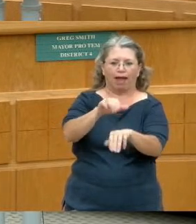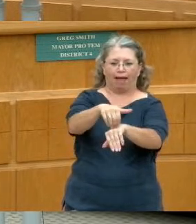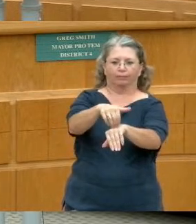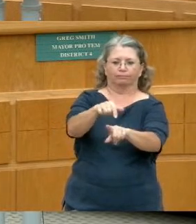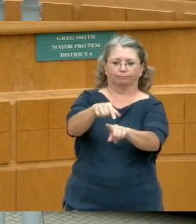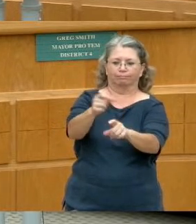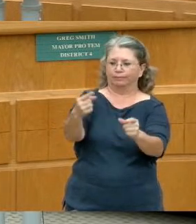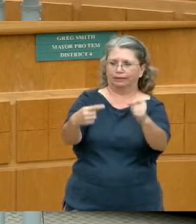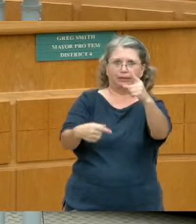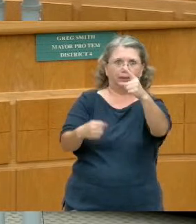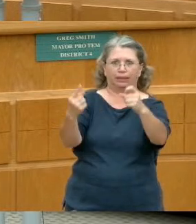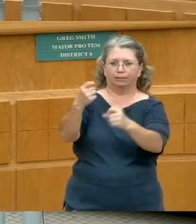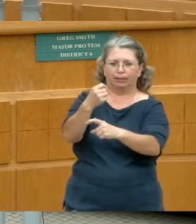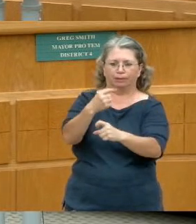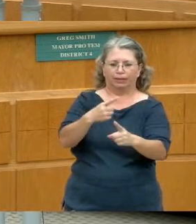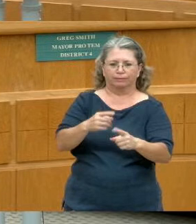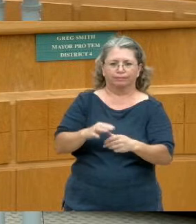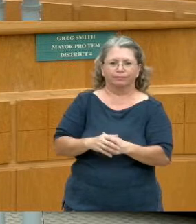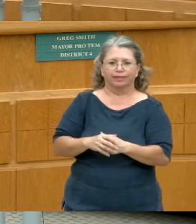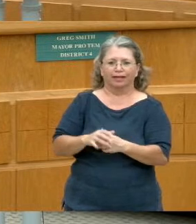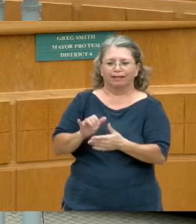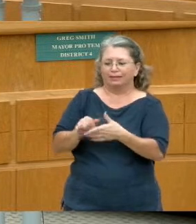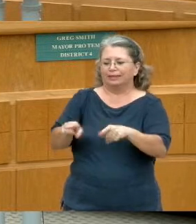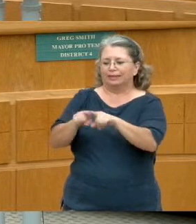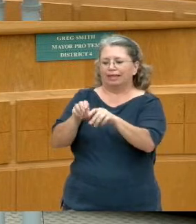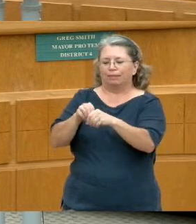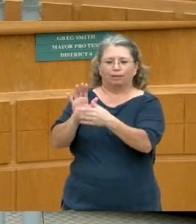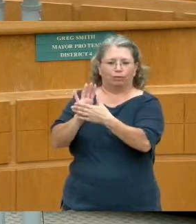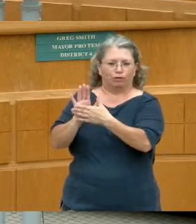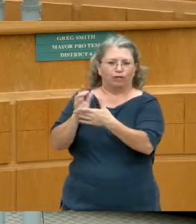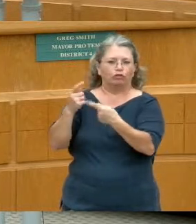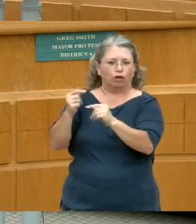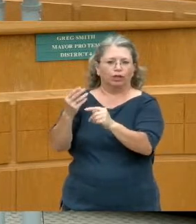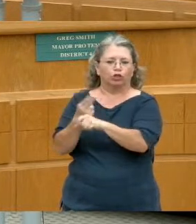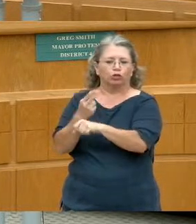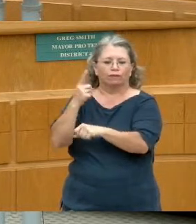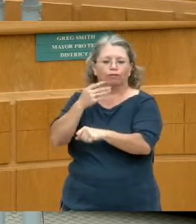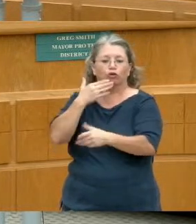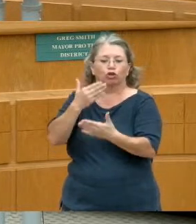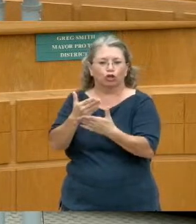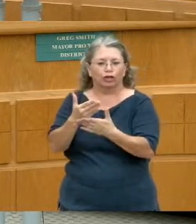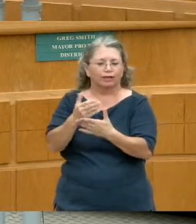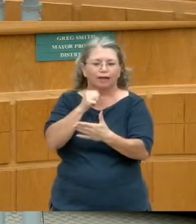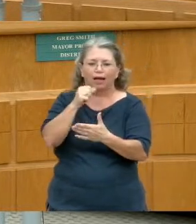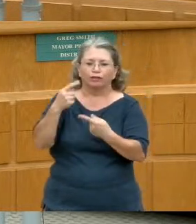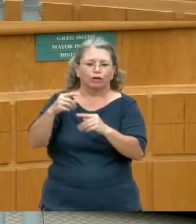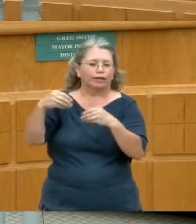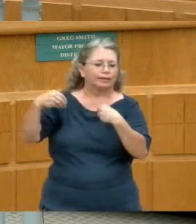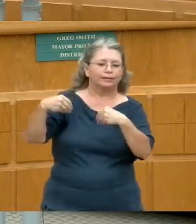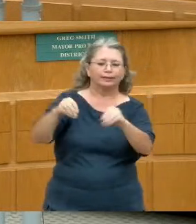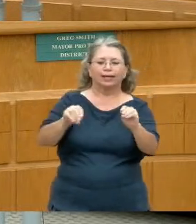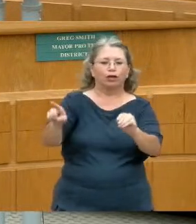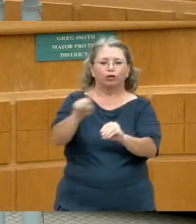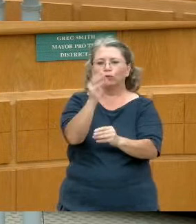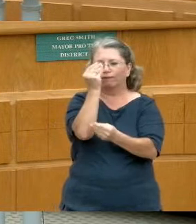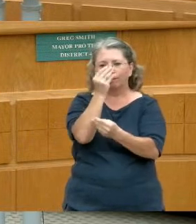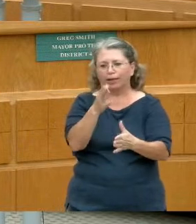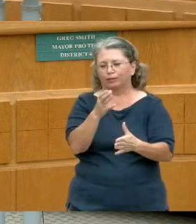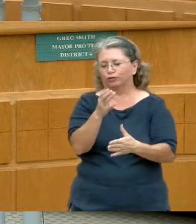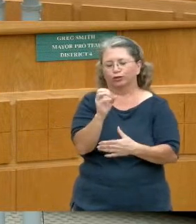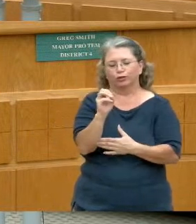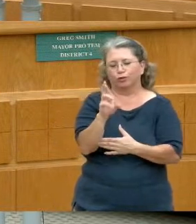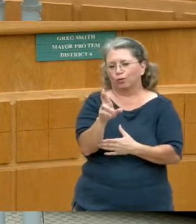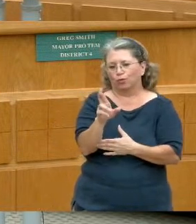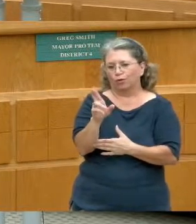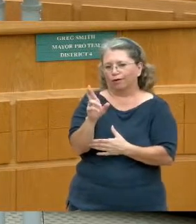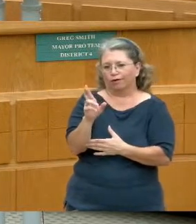and not trying to sell you anything with it. So this might be one of the only times in your lifetime where we're using this data to do something besides